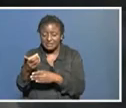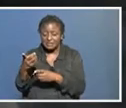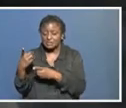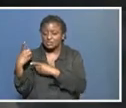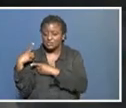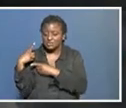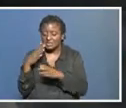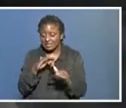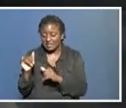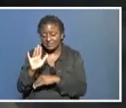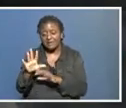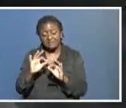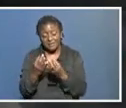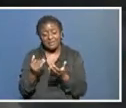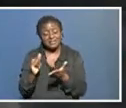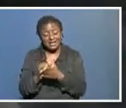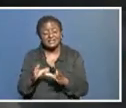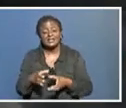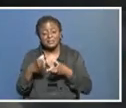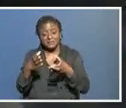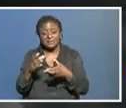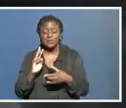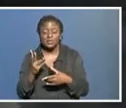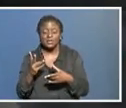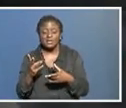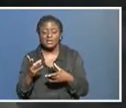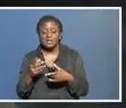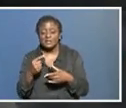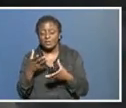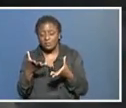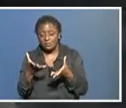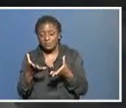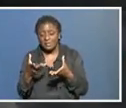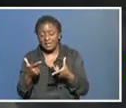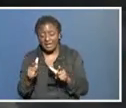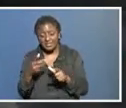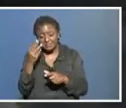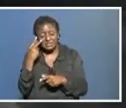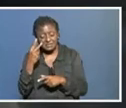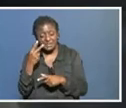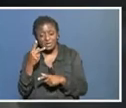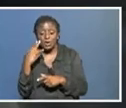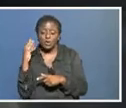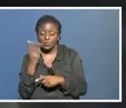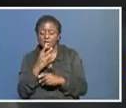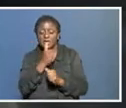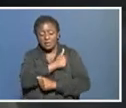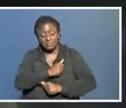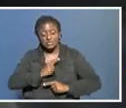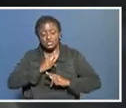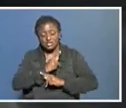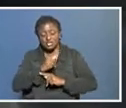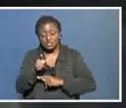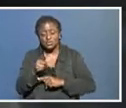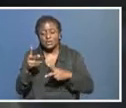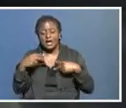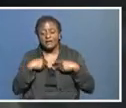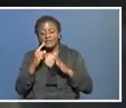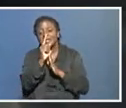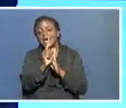so we've allowed them to see that we appreciate you. And so you would have an hourly rate that will be added for those persons as